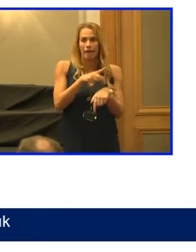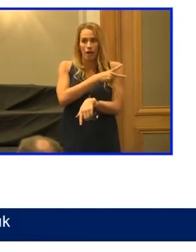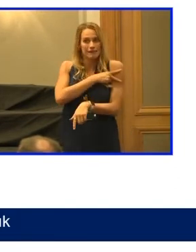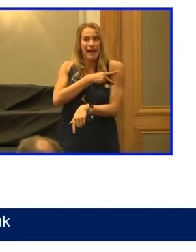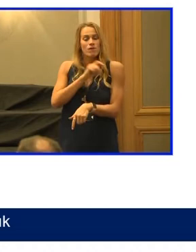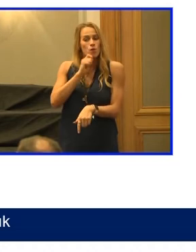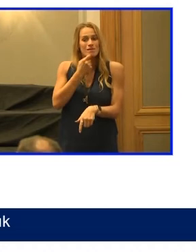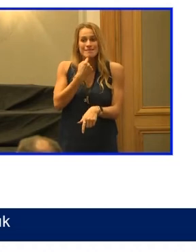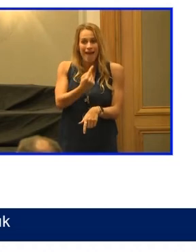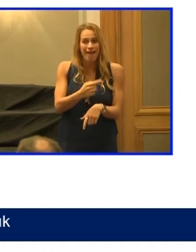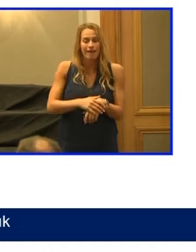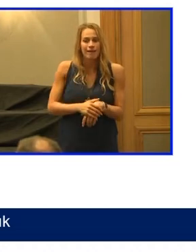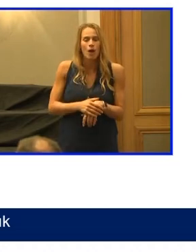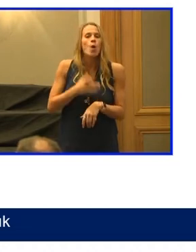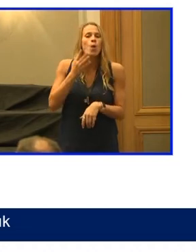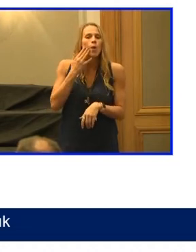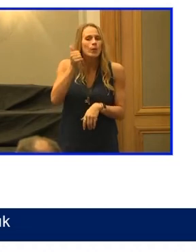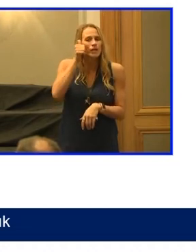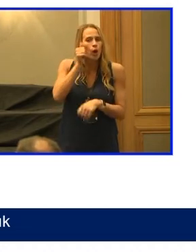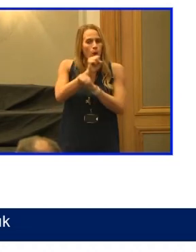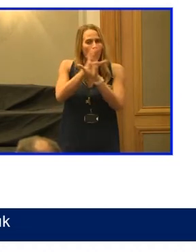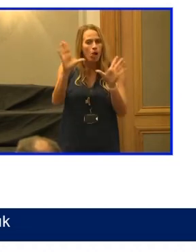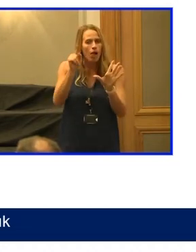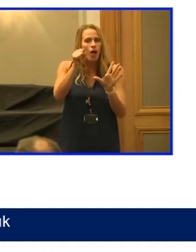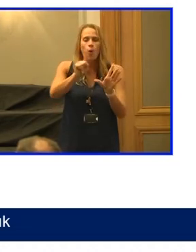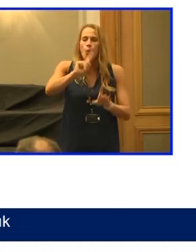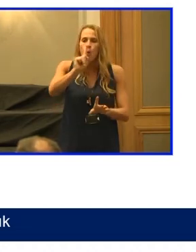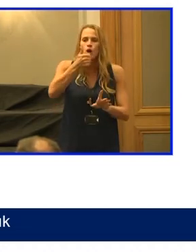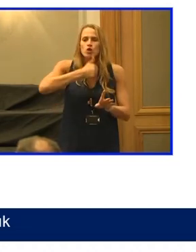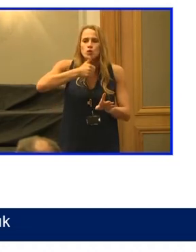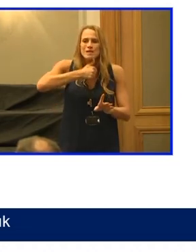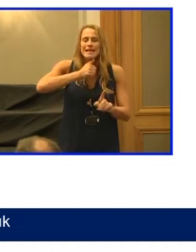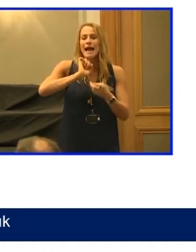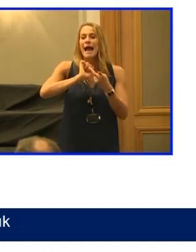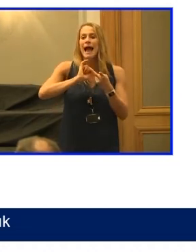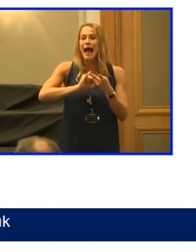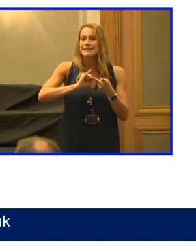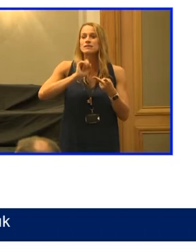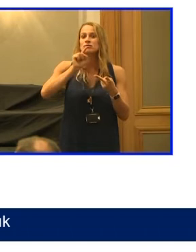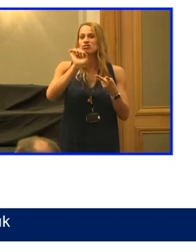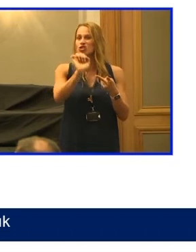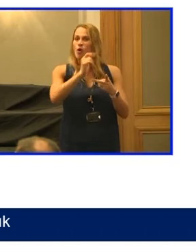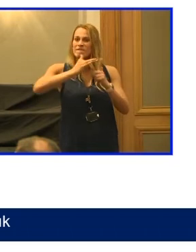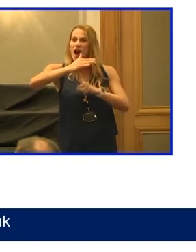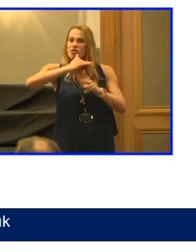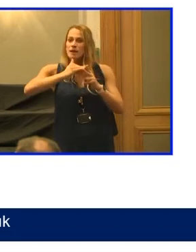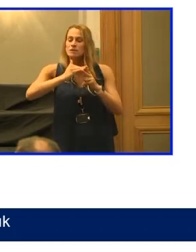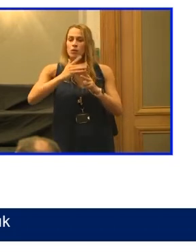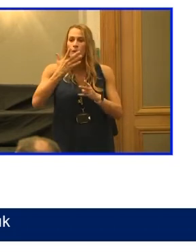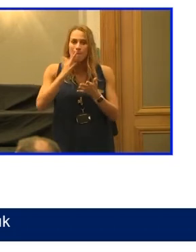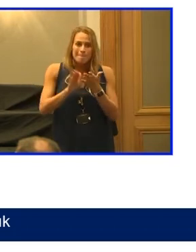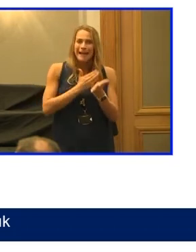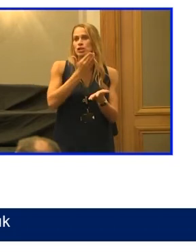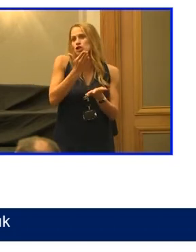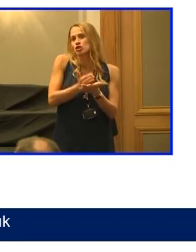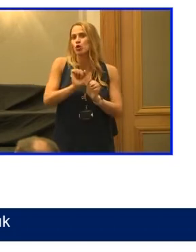that it's one of those things that once we know what you're using in the environment you're using it, we'll make sure that that setting is sorted so that you don't have a barrier. So it's not an